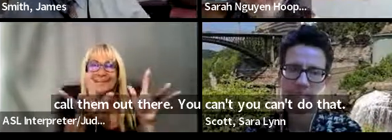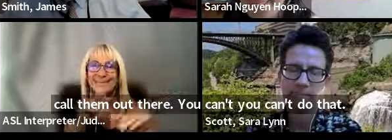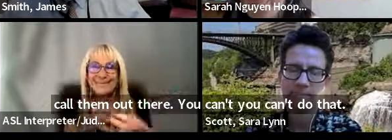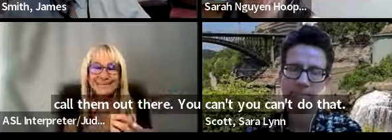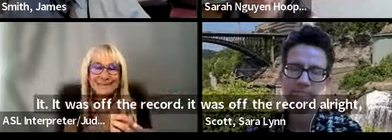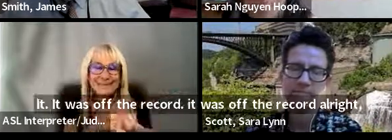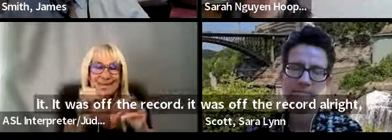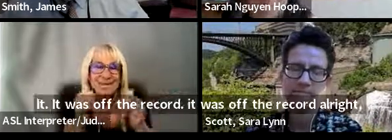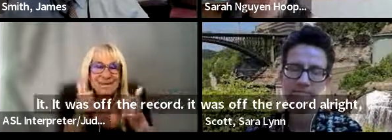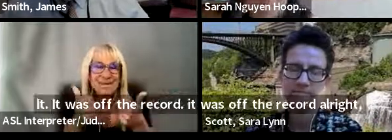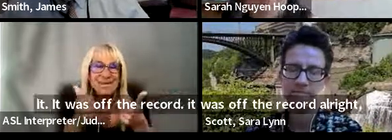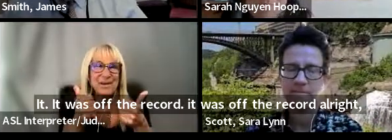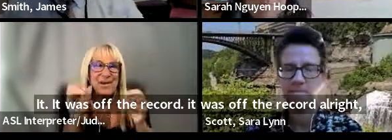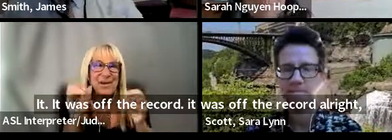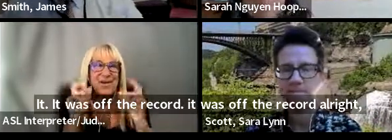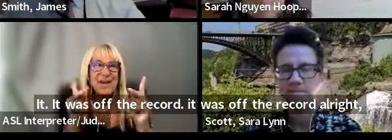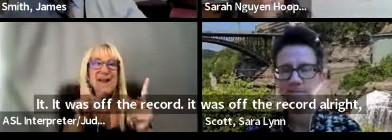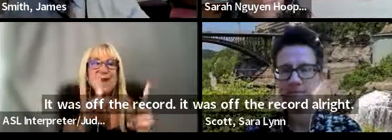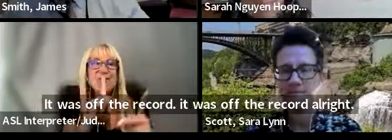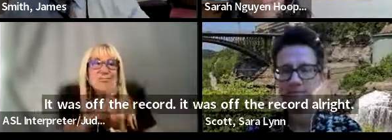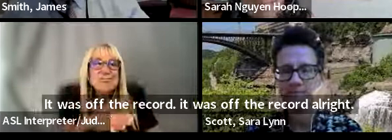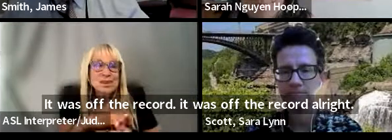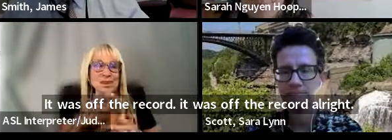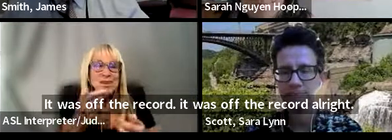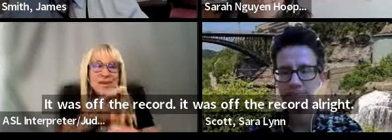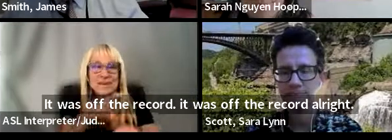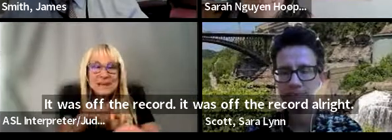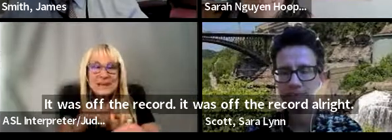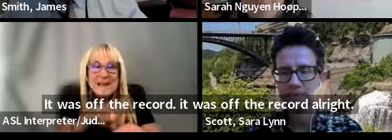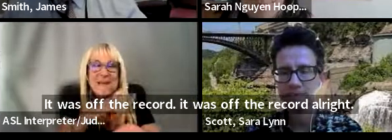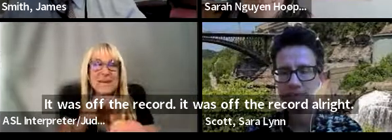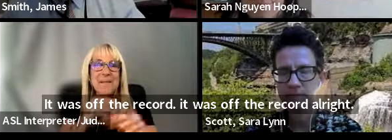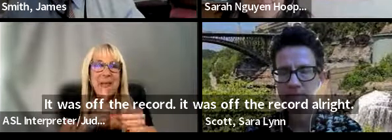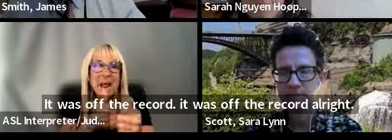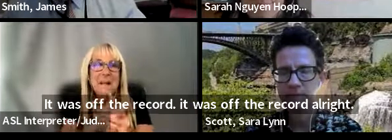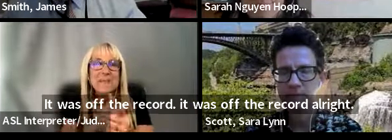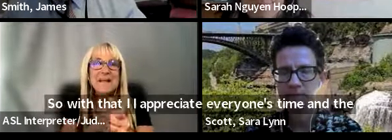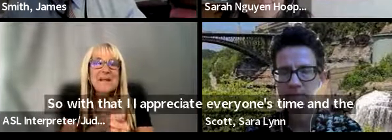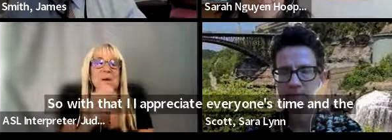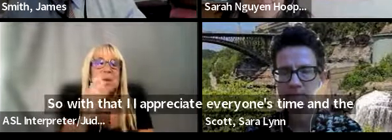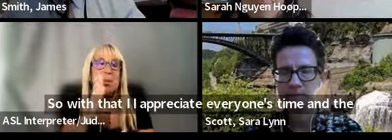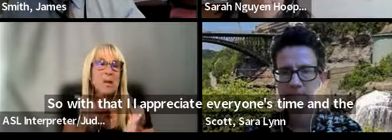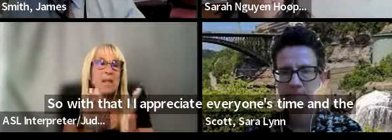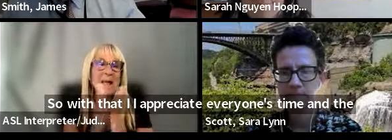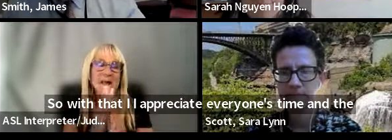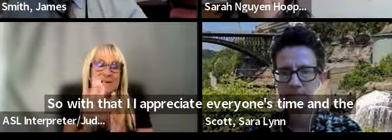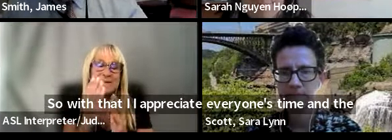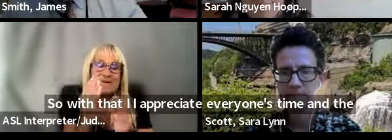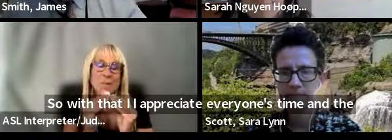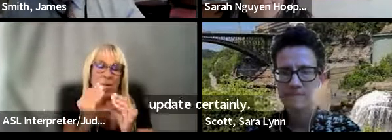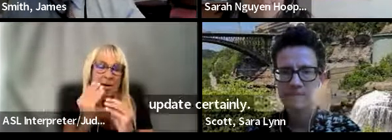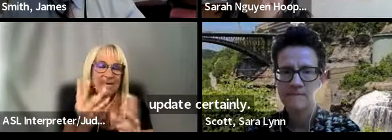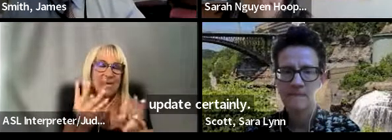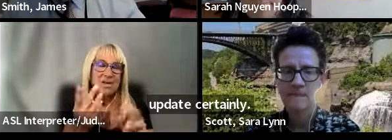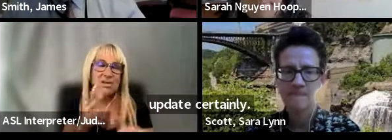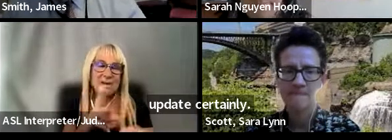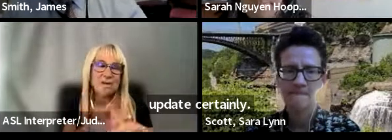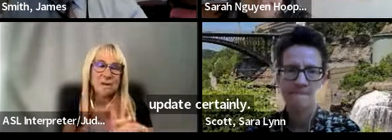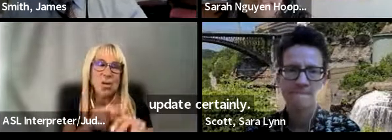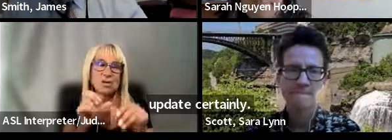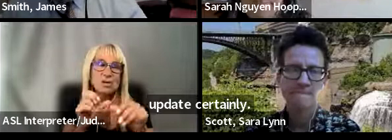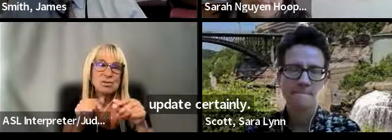All right, so with that, I appreciate everyone's time and the update. Certainly, we're going to be asking for more information as we get further into the year